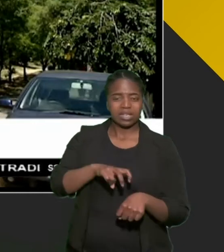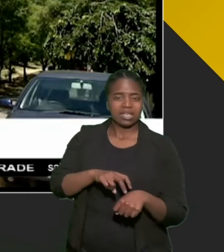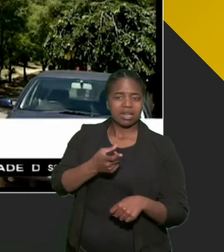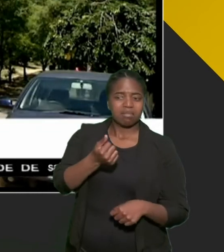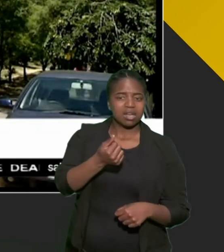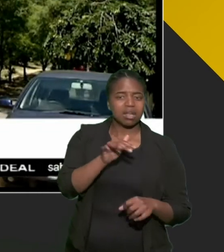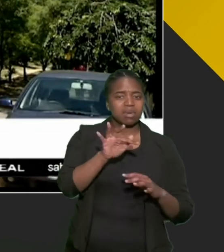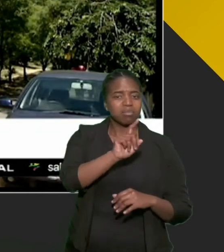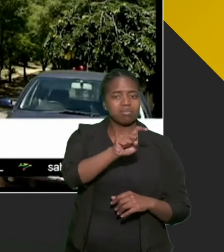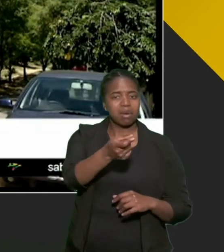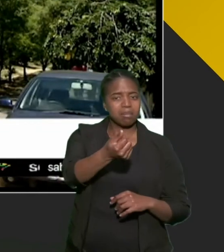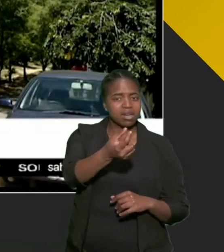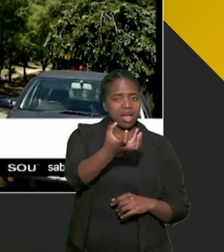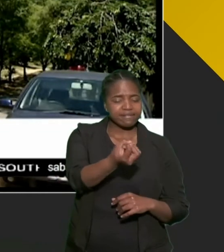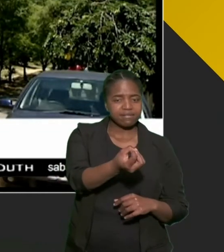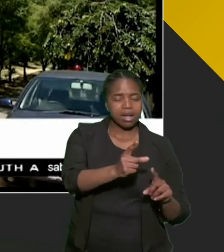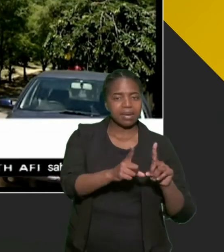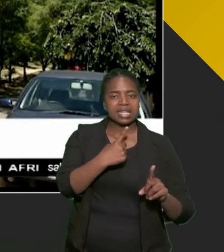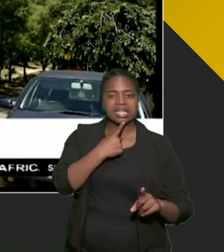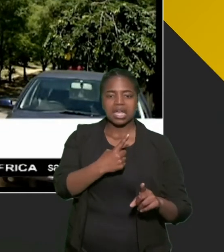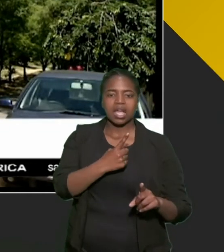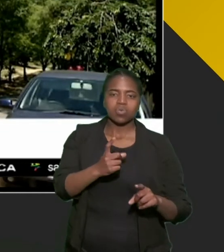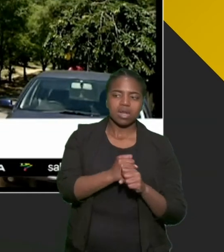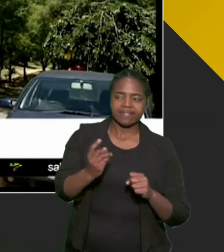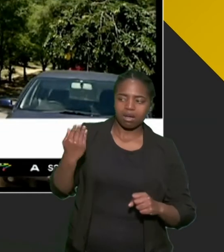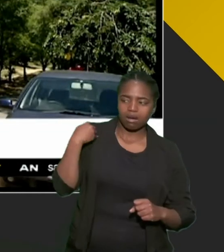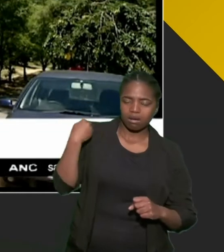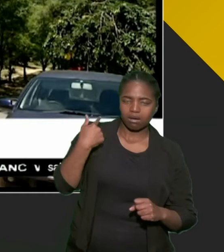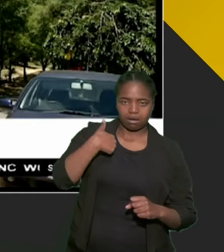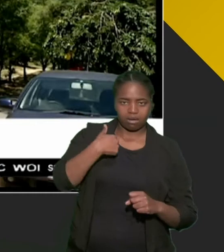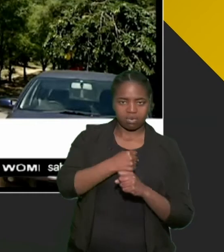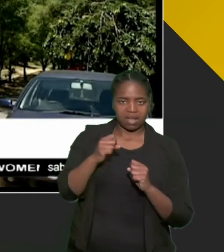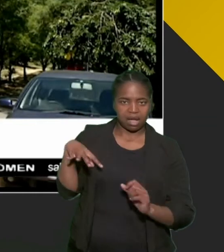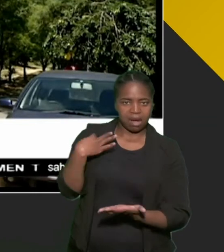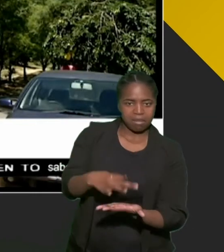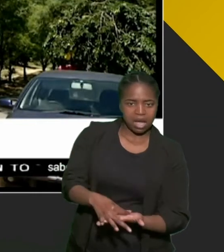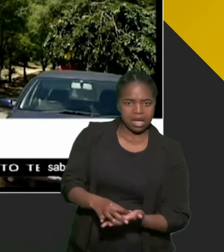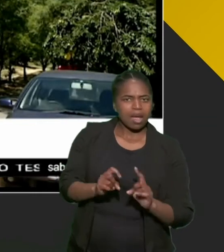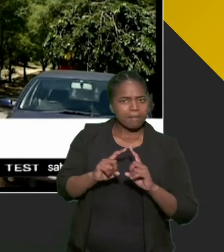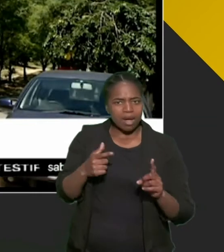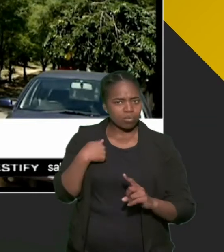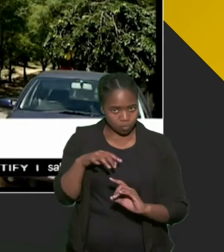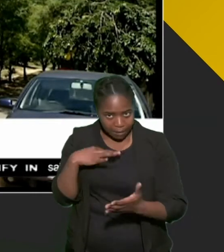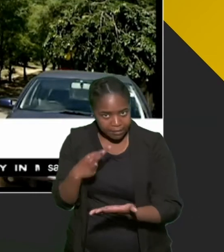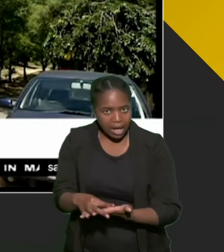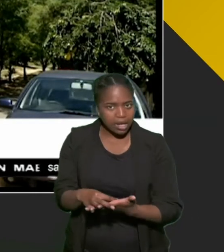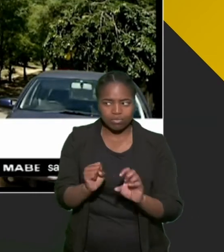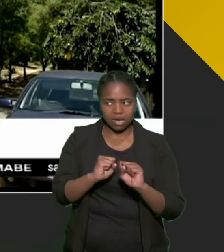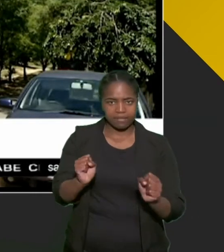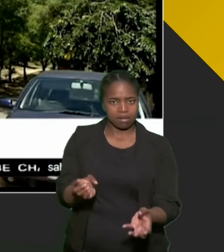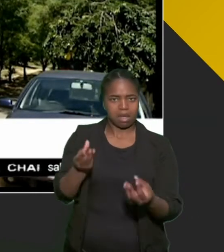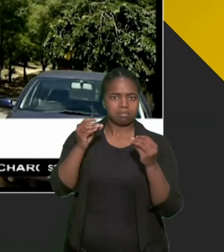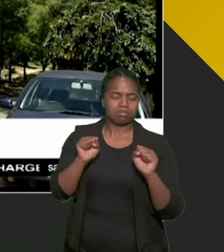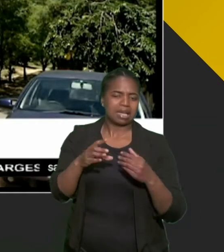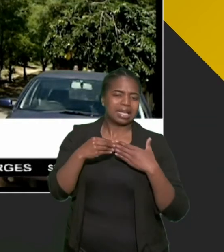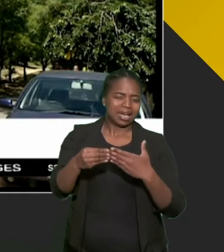money, and the people with the money, they were saying, you don't come to us, you don't apply, and the people were saying, but when we do come, you don't give us the proper